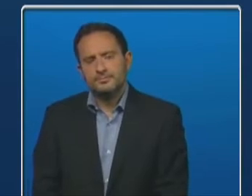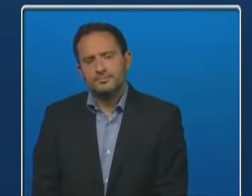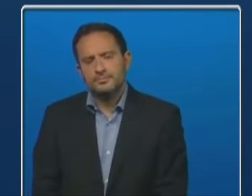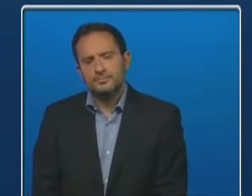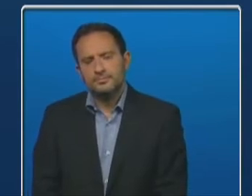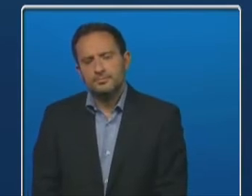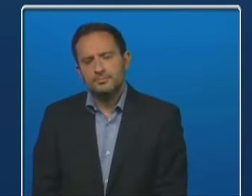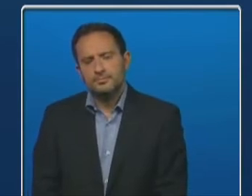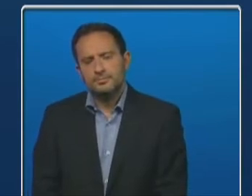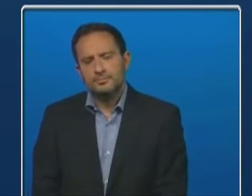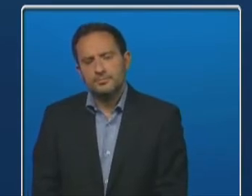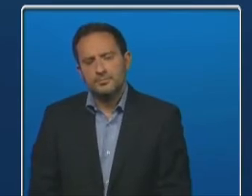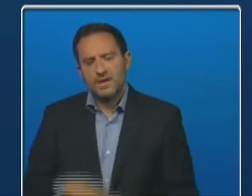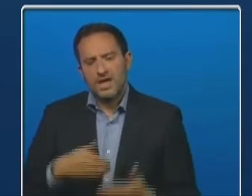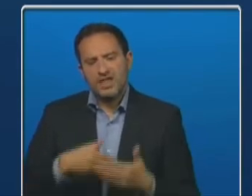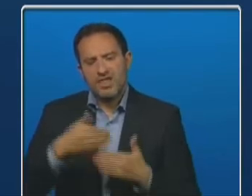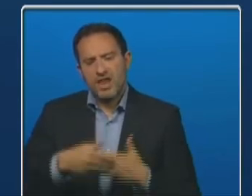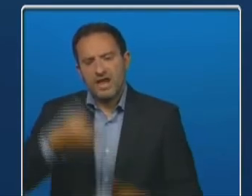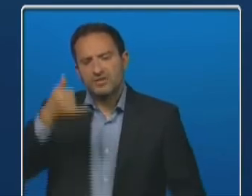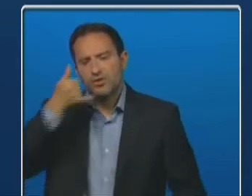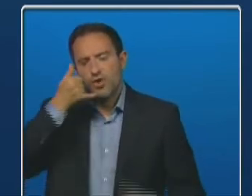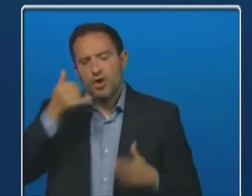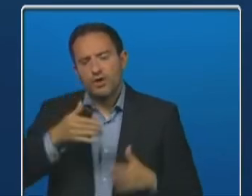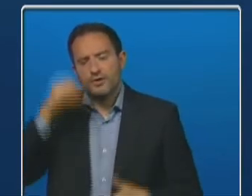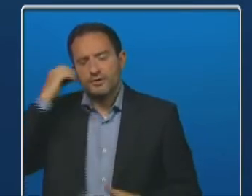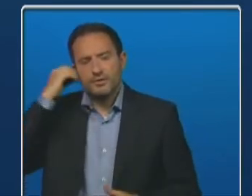Operator, do we have our next caller?